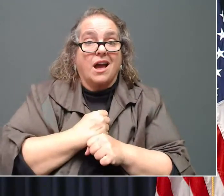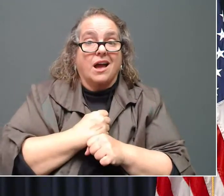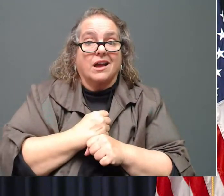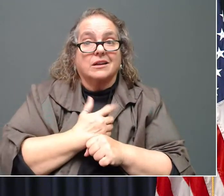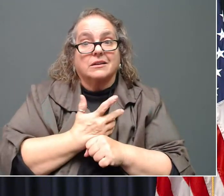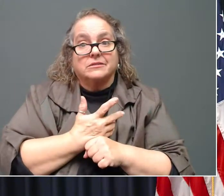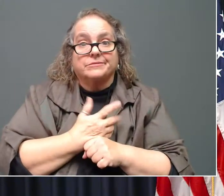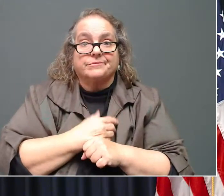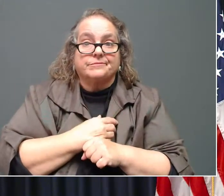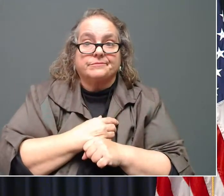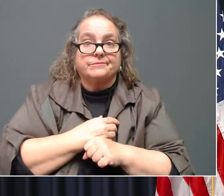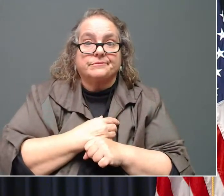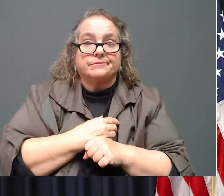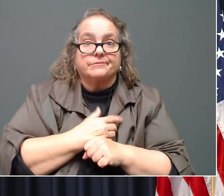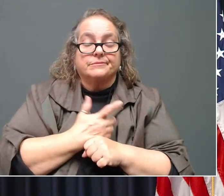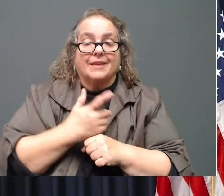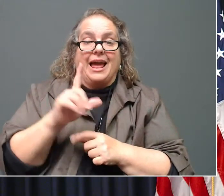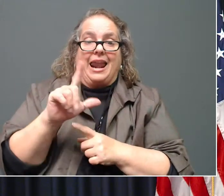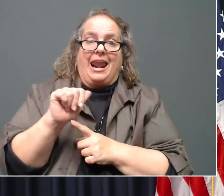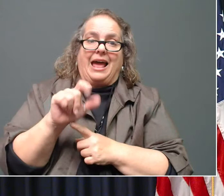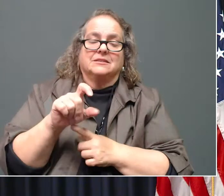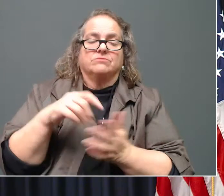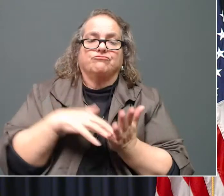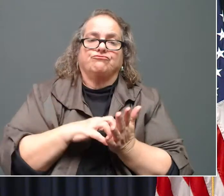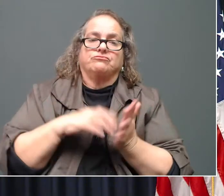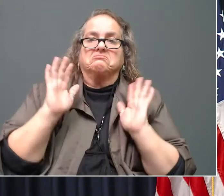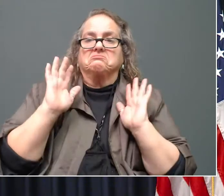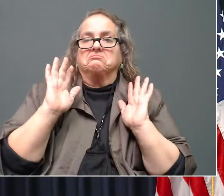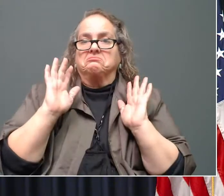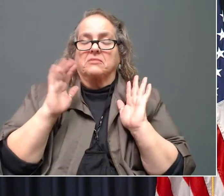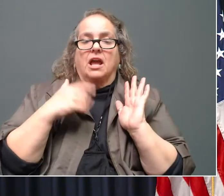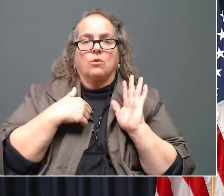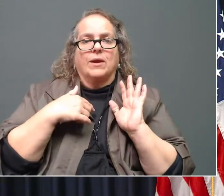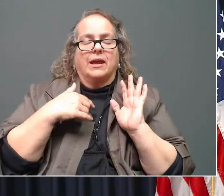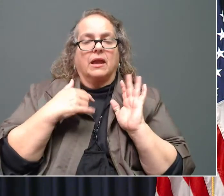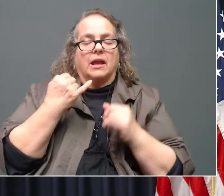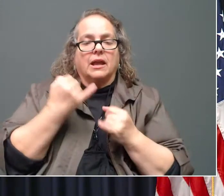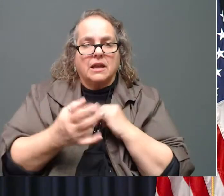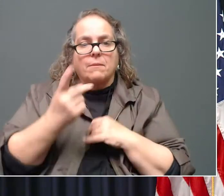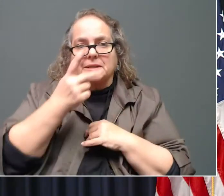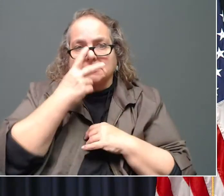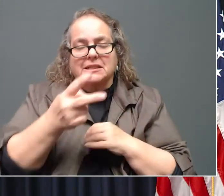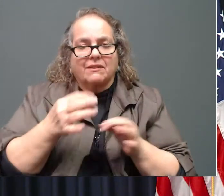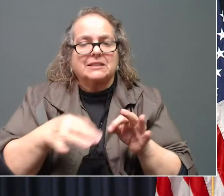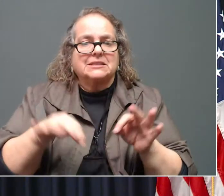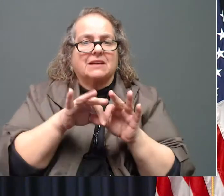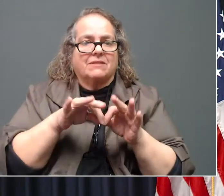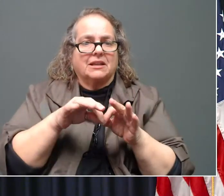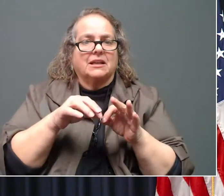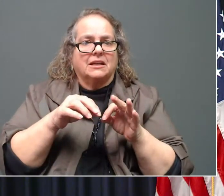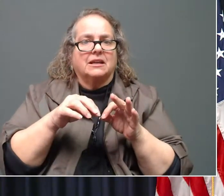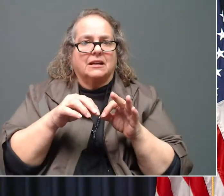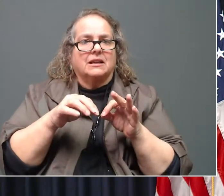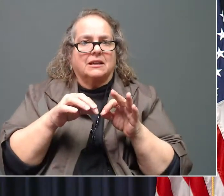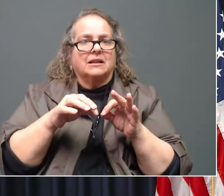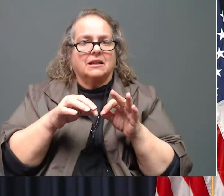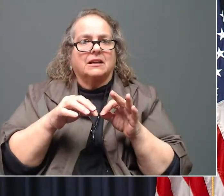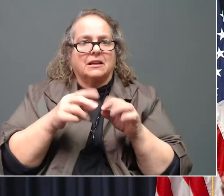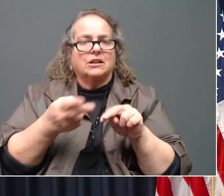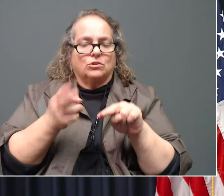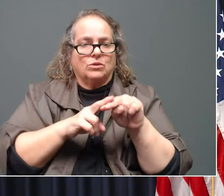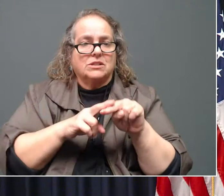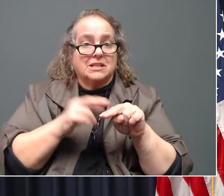and we ended up seeing the significant increase. Now it may be taking us